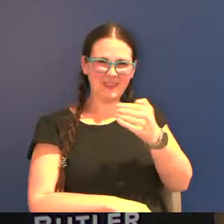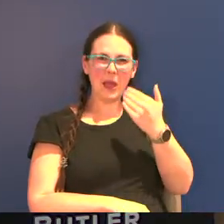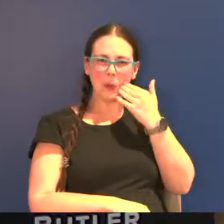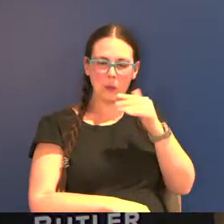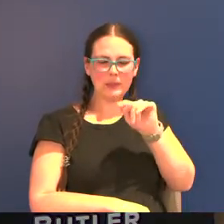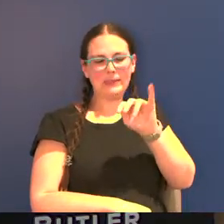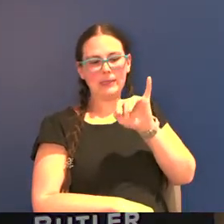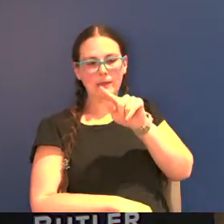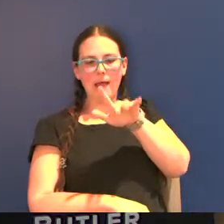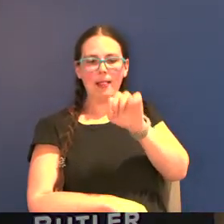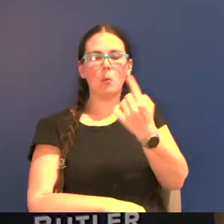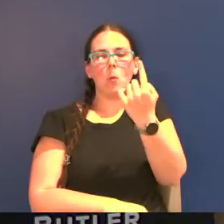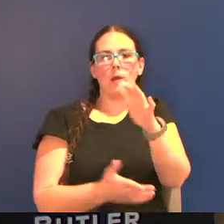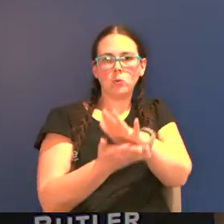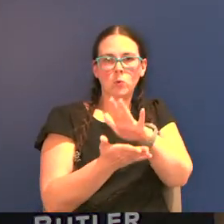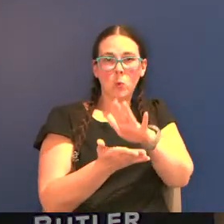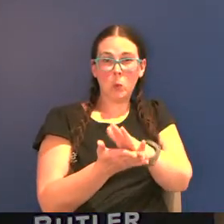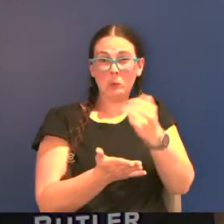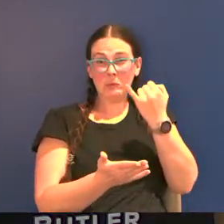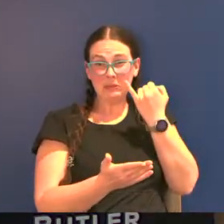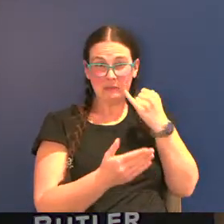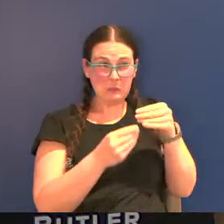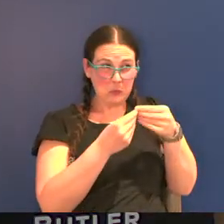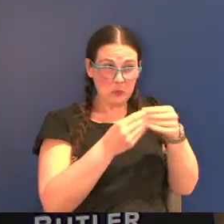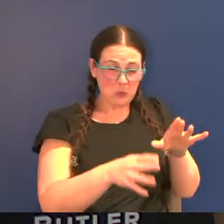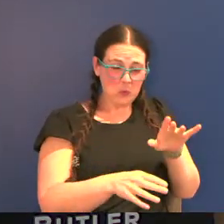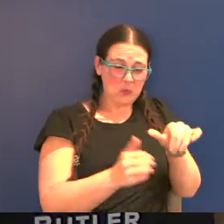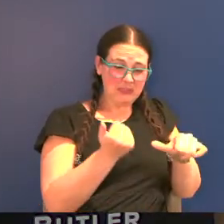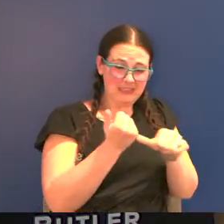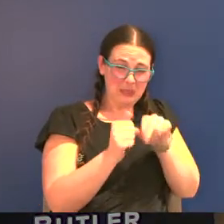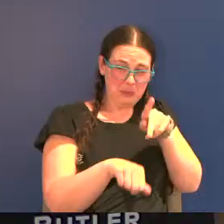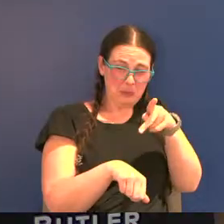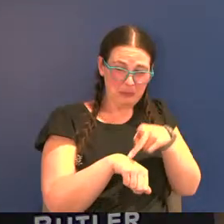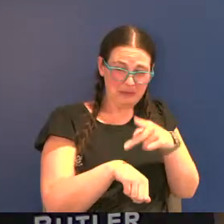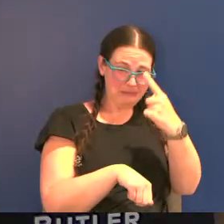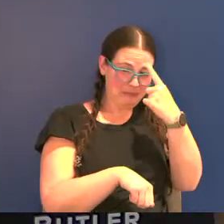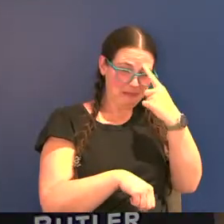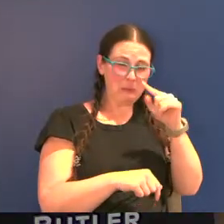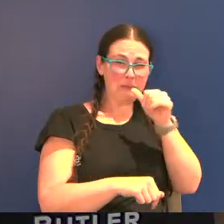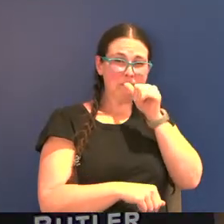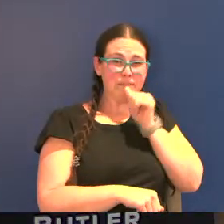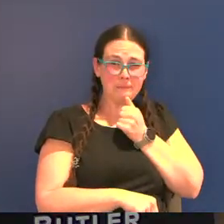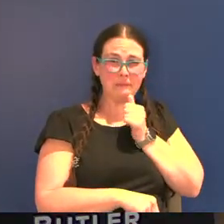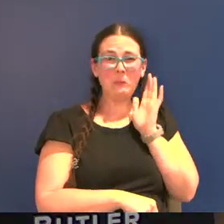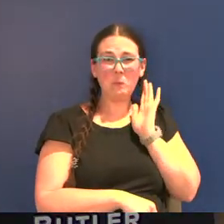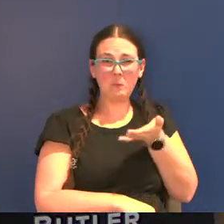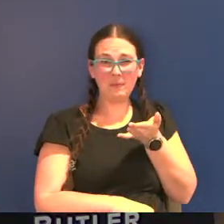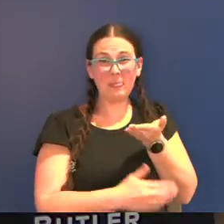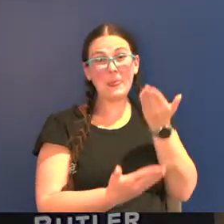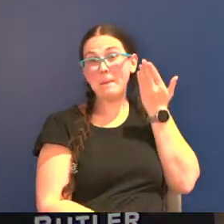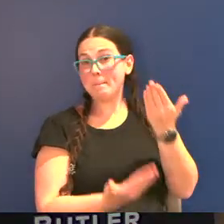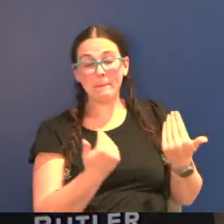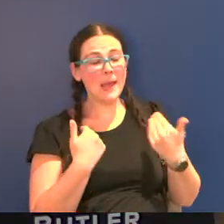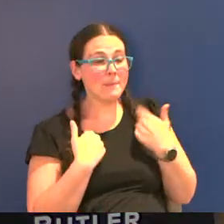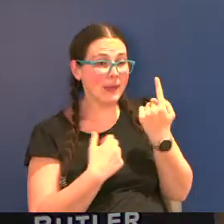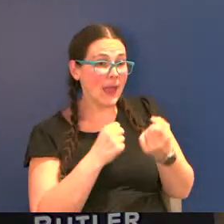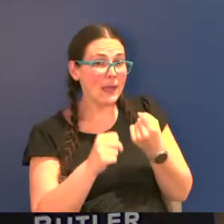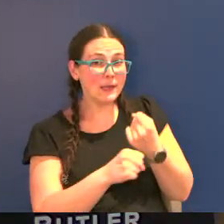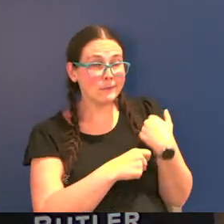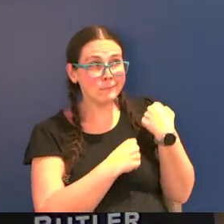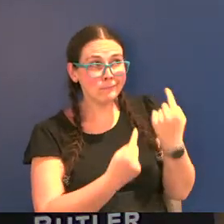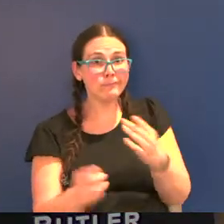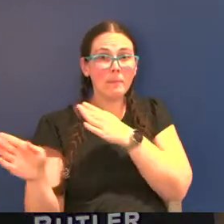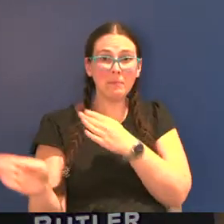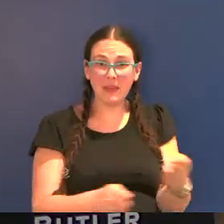lose a assistant principal, I think, will be painful. And they may have had a year to, plan for